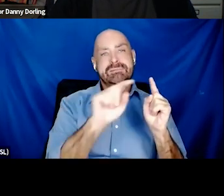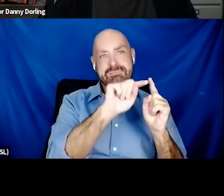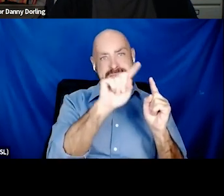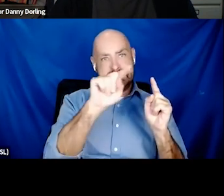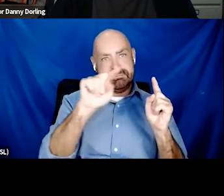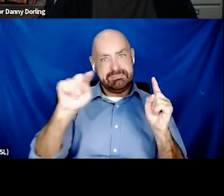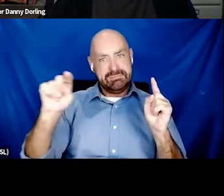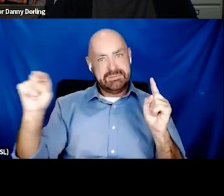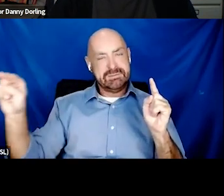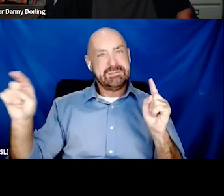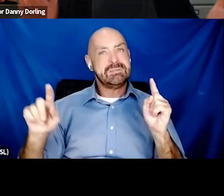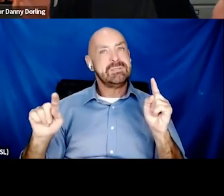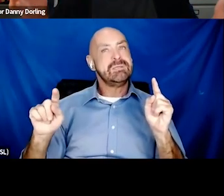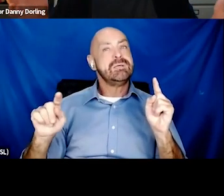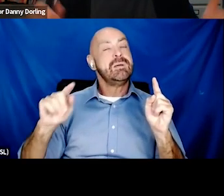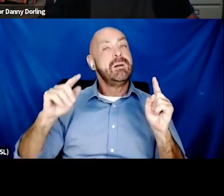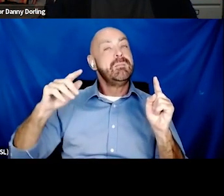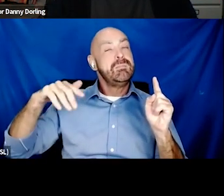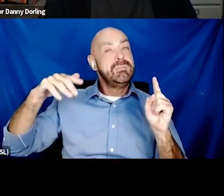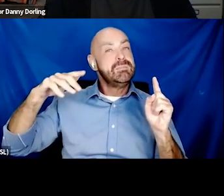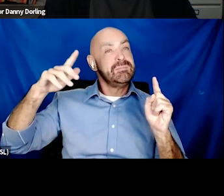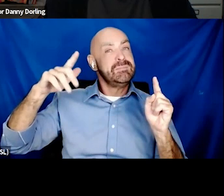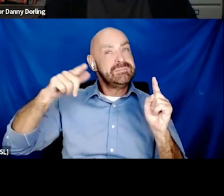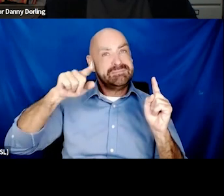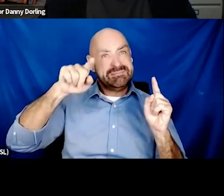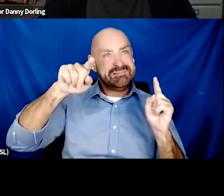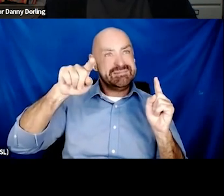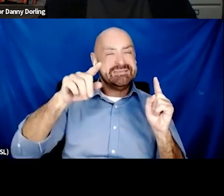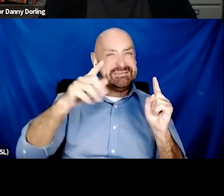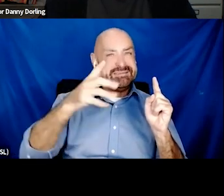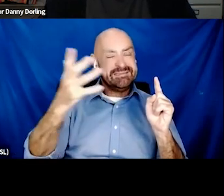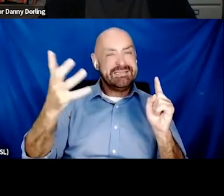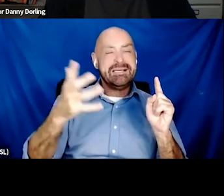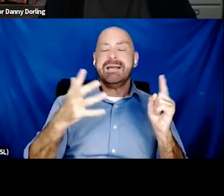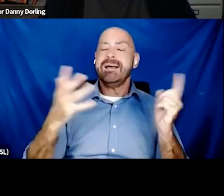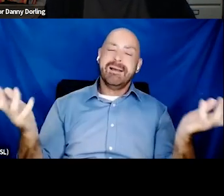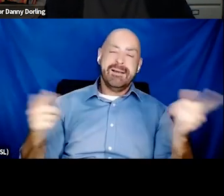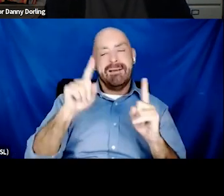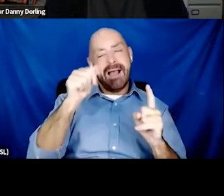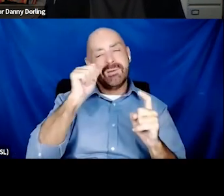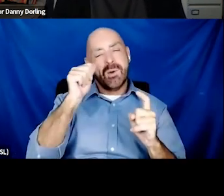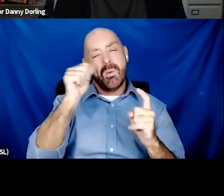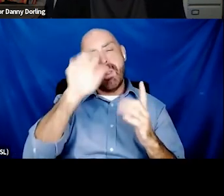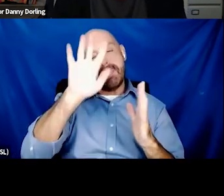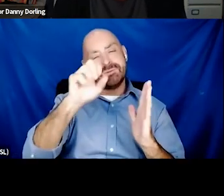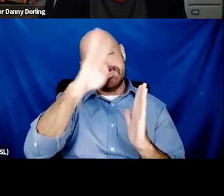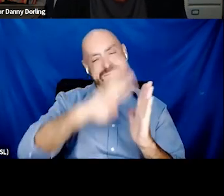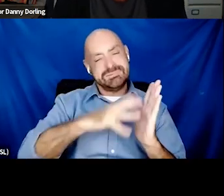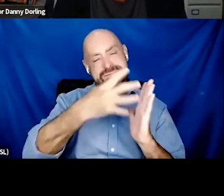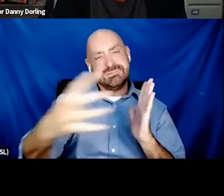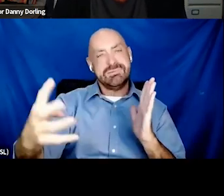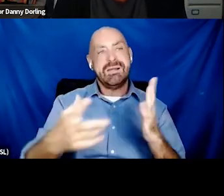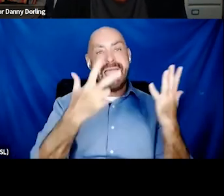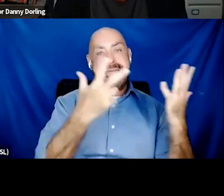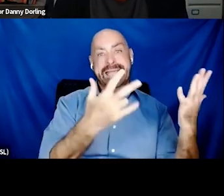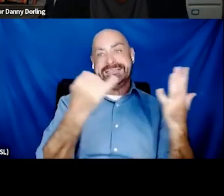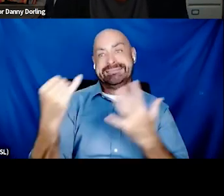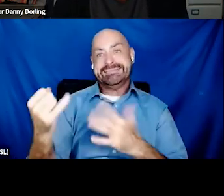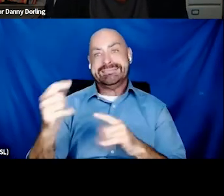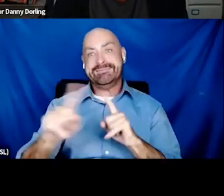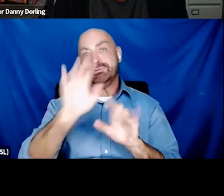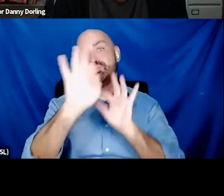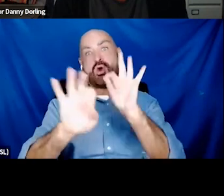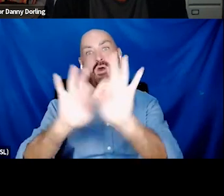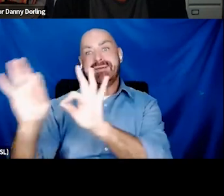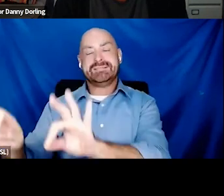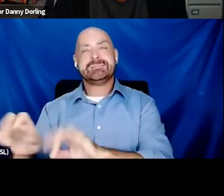I'll zoom forward. There's too many of these, but somebody has to look at it and check these 86 surveys to see what's happening.